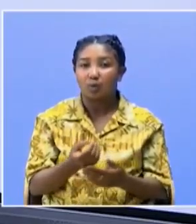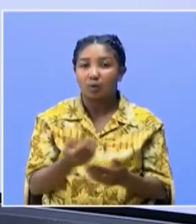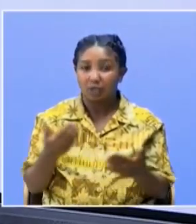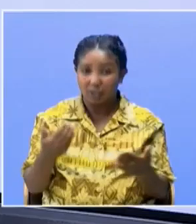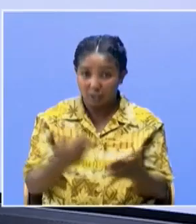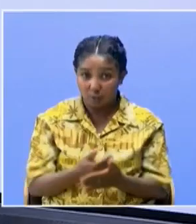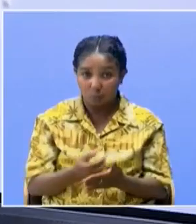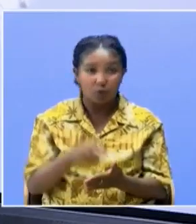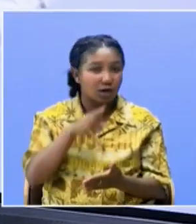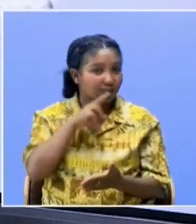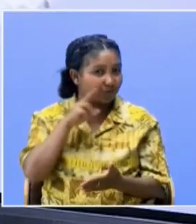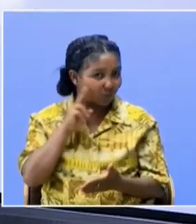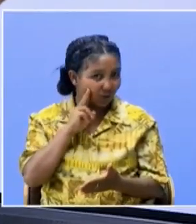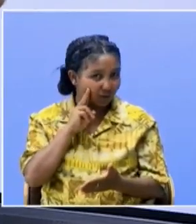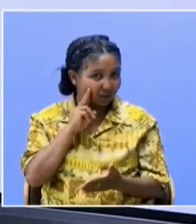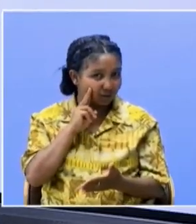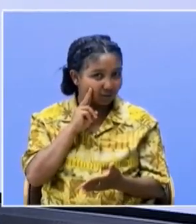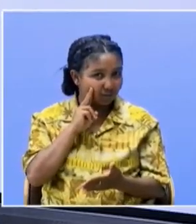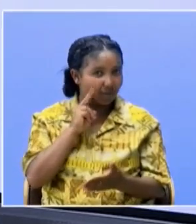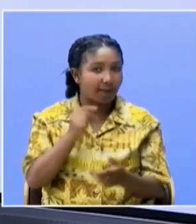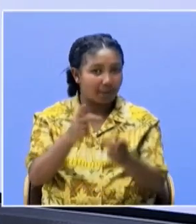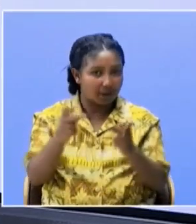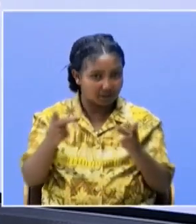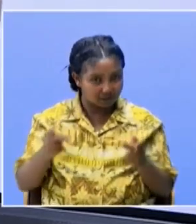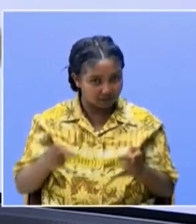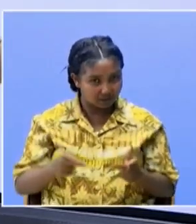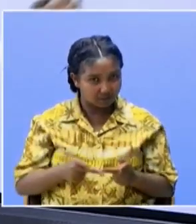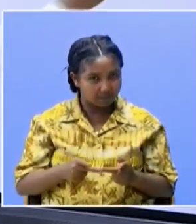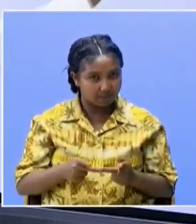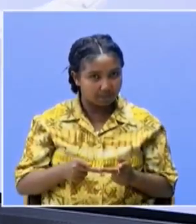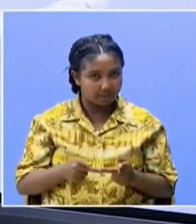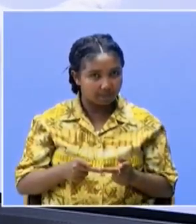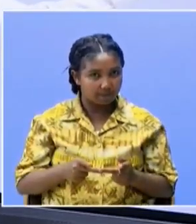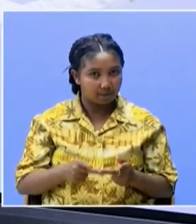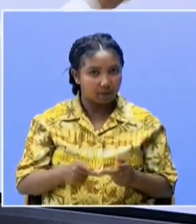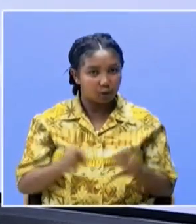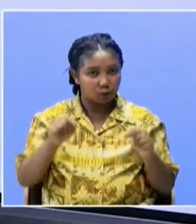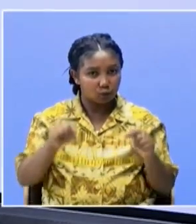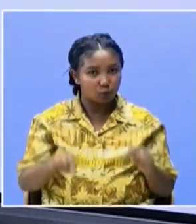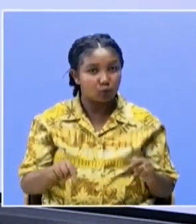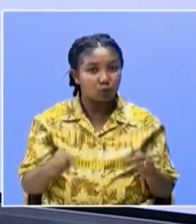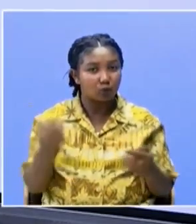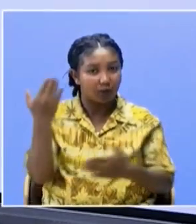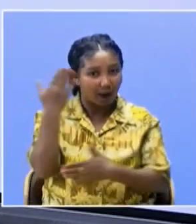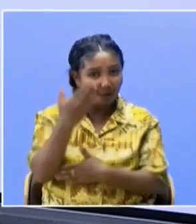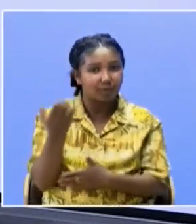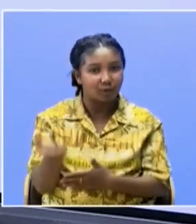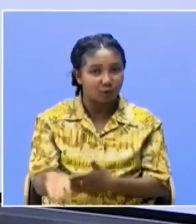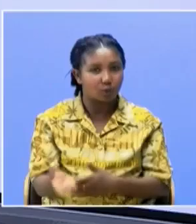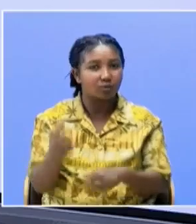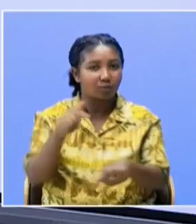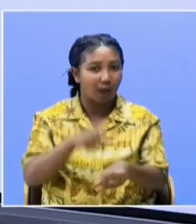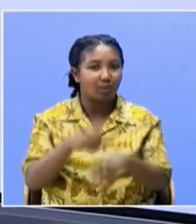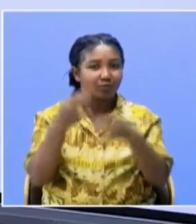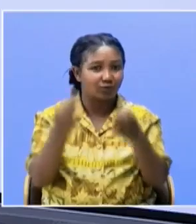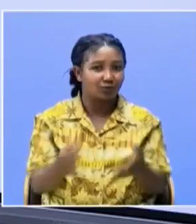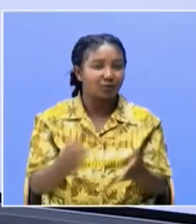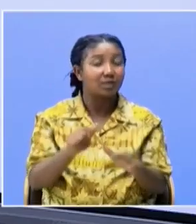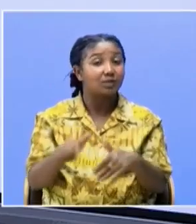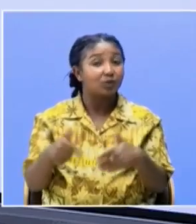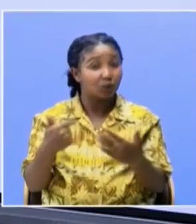new restaurant, which is a place, right? Tonight, it is what? Time.